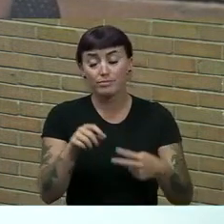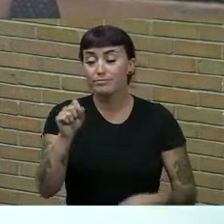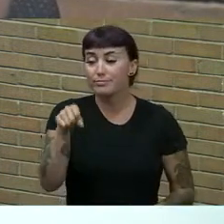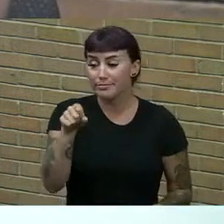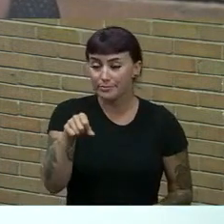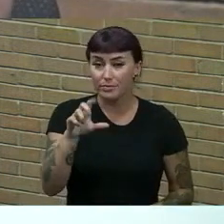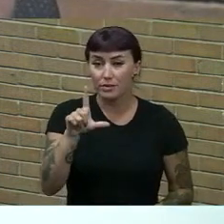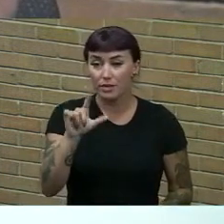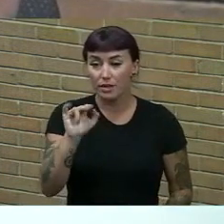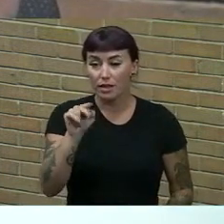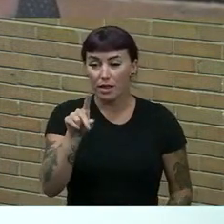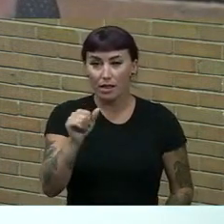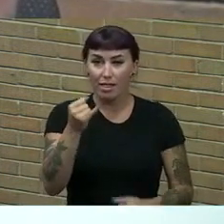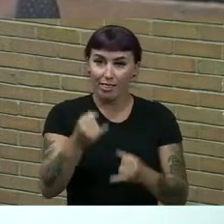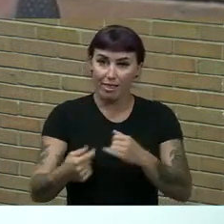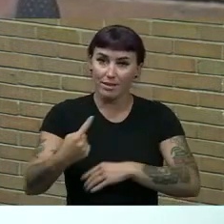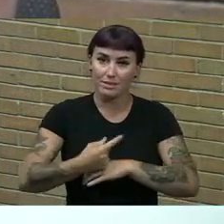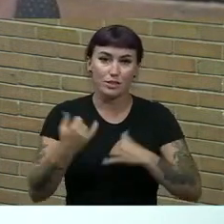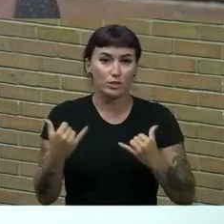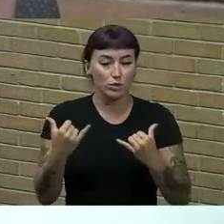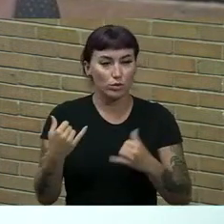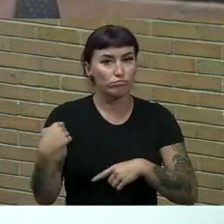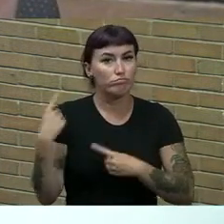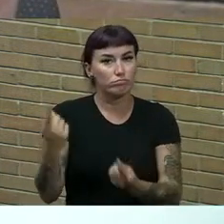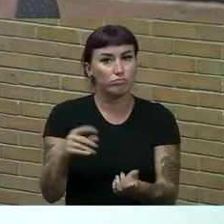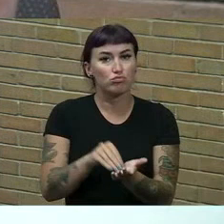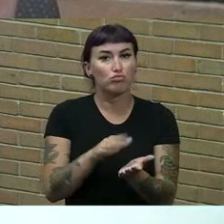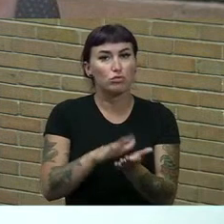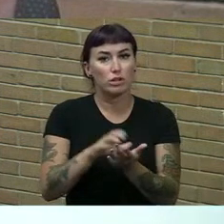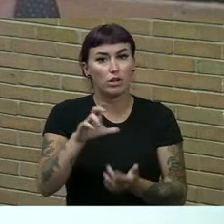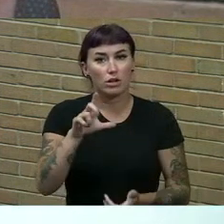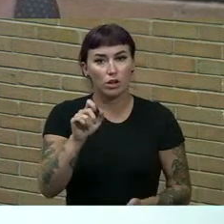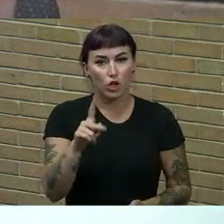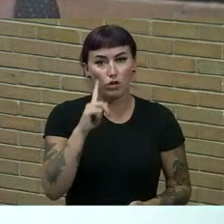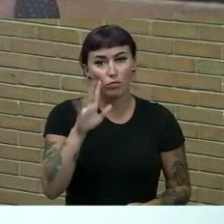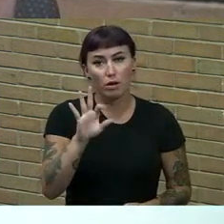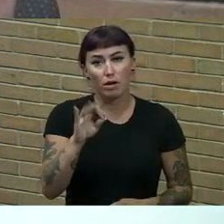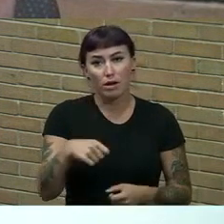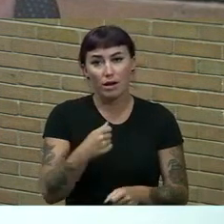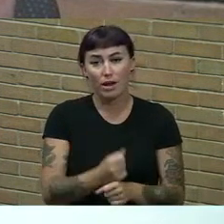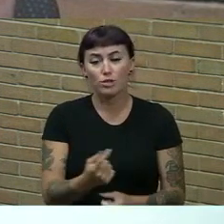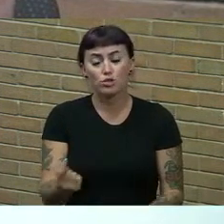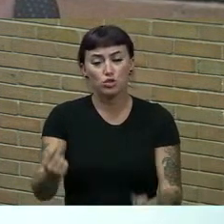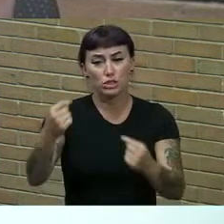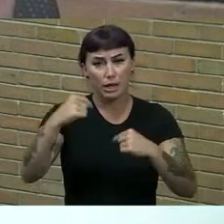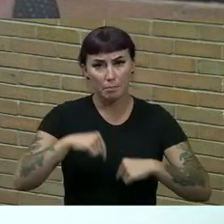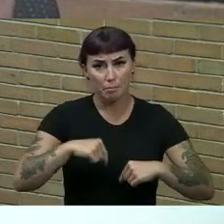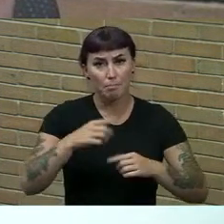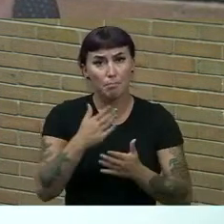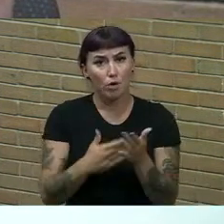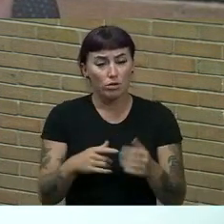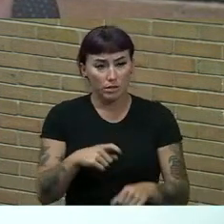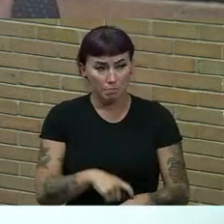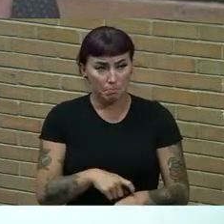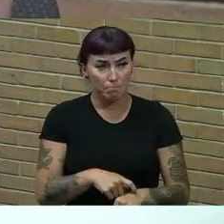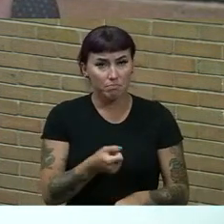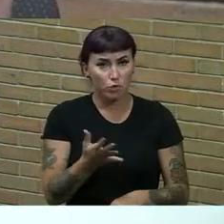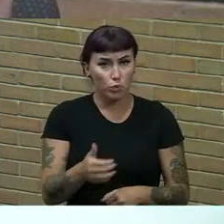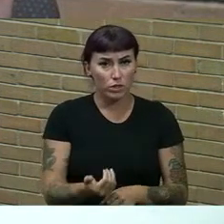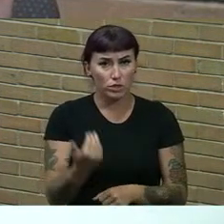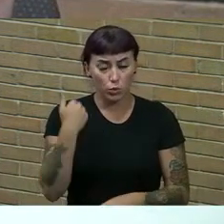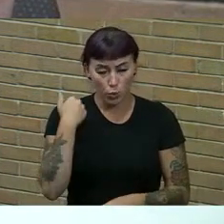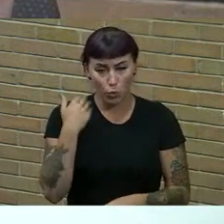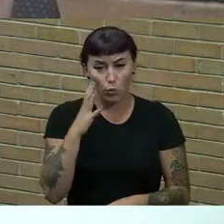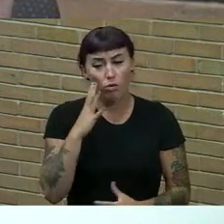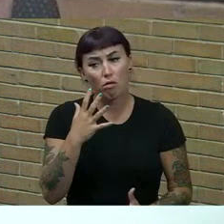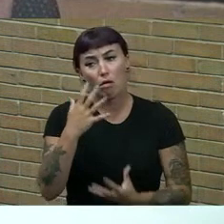actually Linda's last day today. She's been a records clerk for about 9 years. She came to us part-time quite a few years ago. She